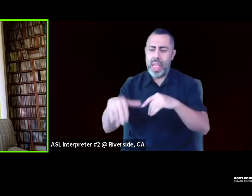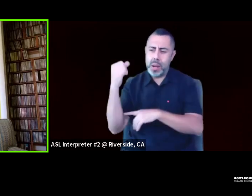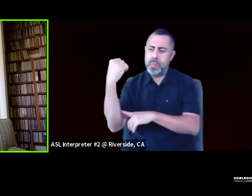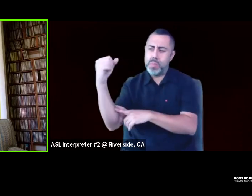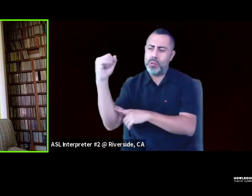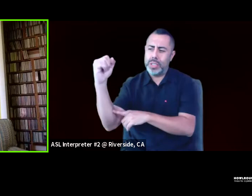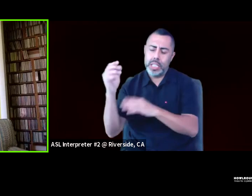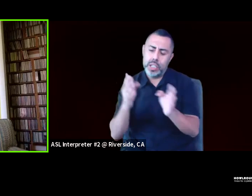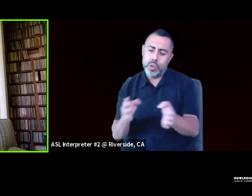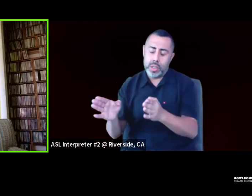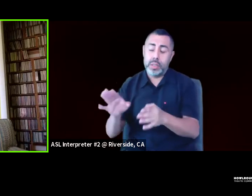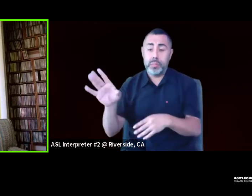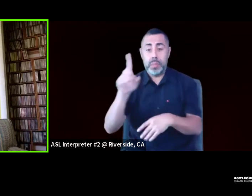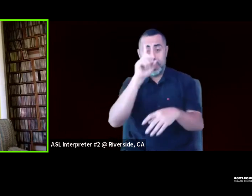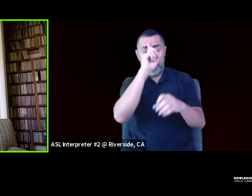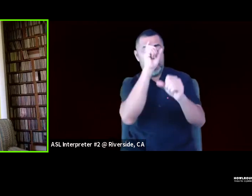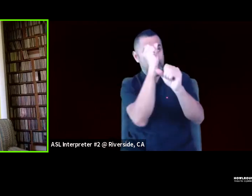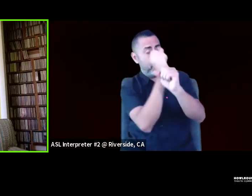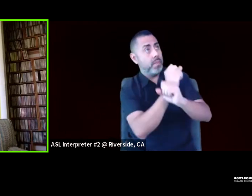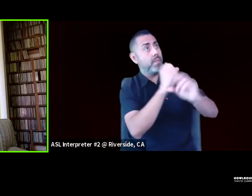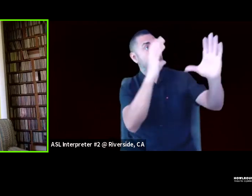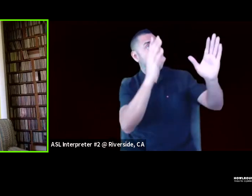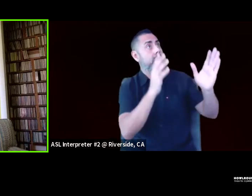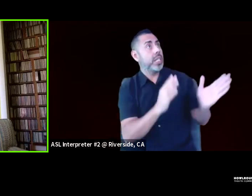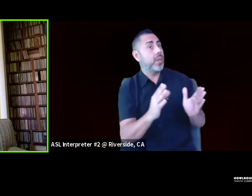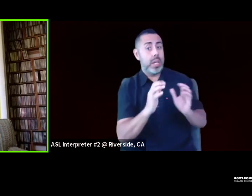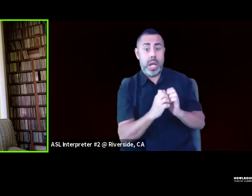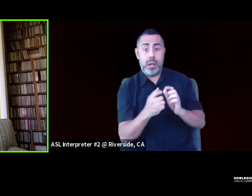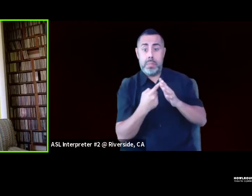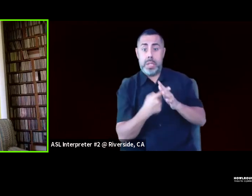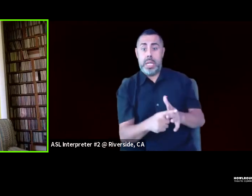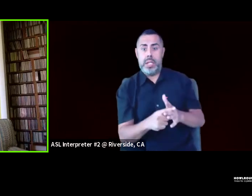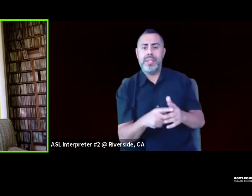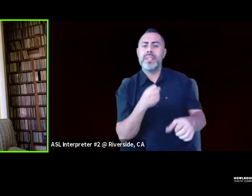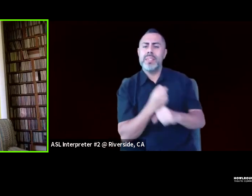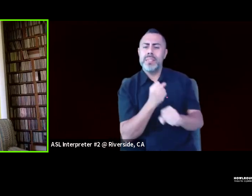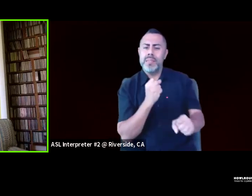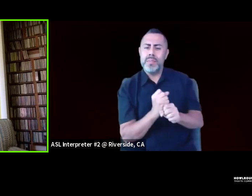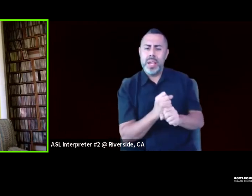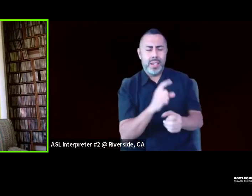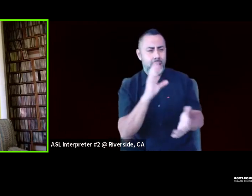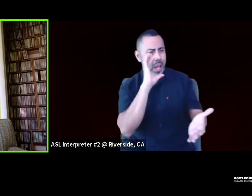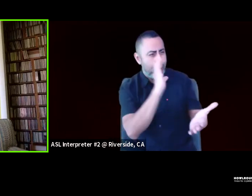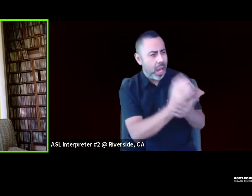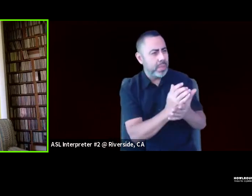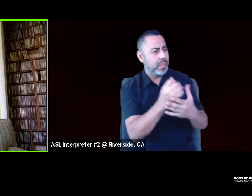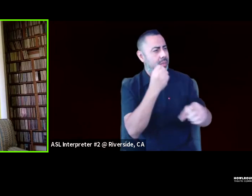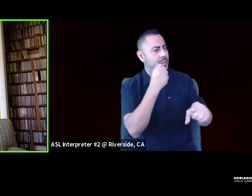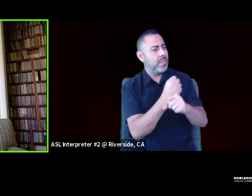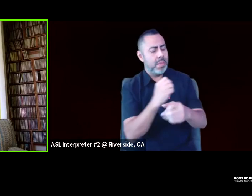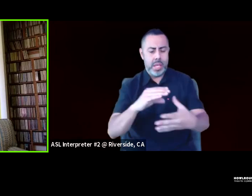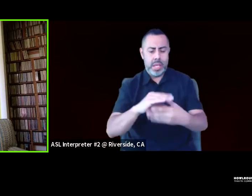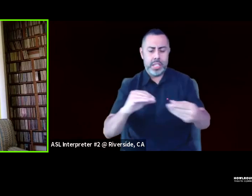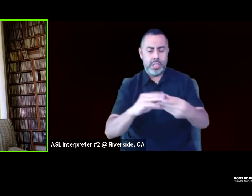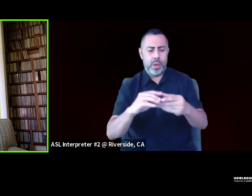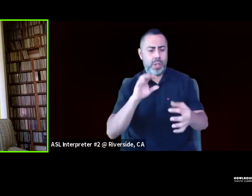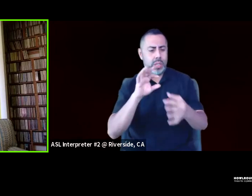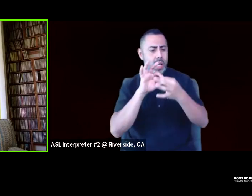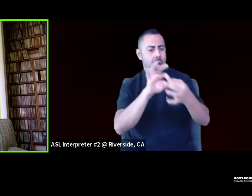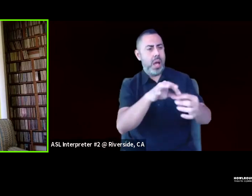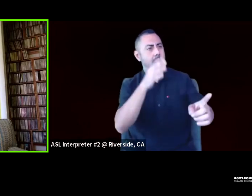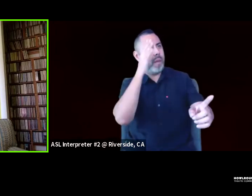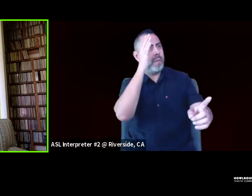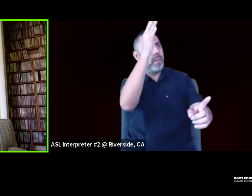by creating images and stories of the future that help us imagine and create alternatives to the